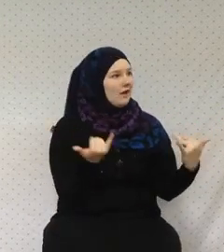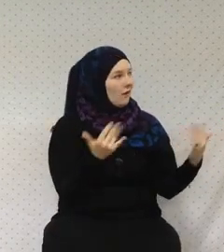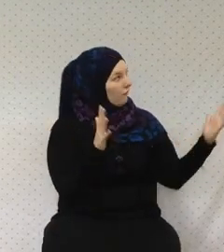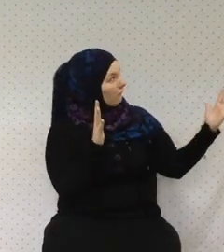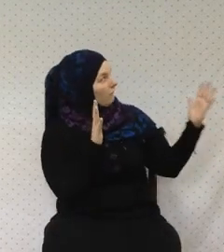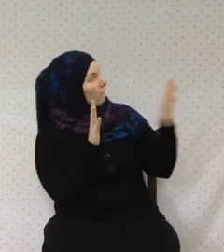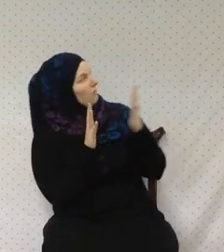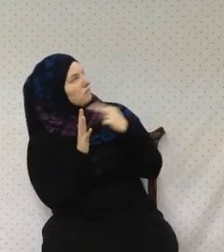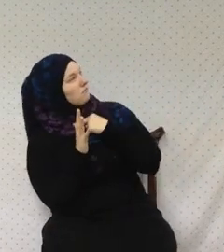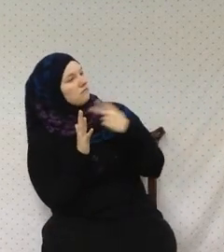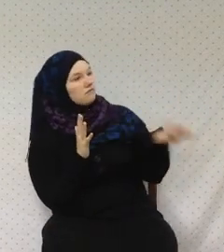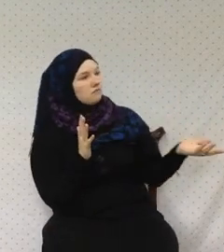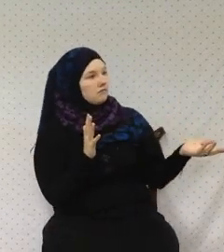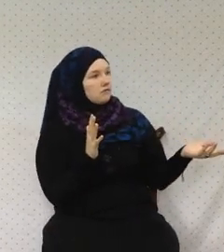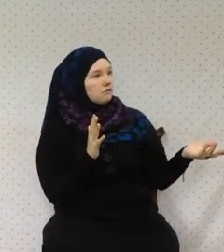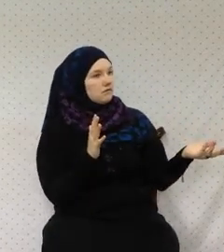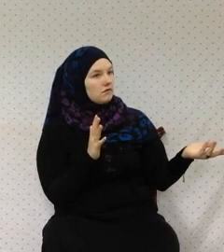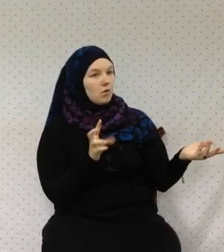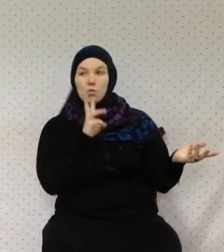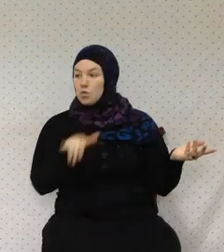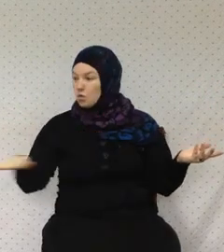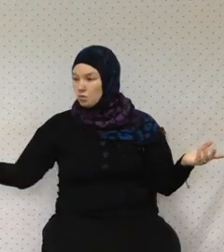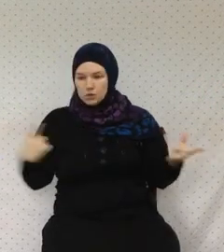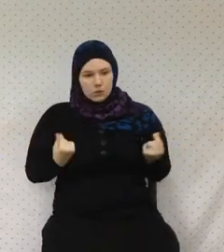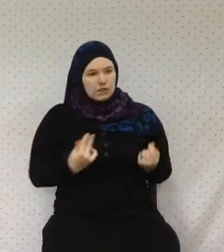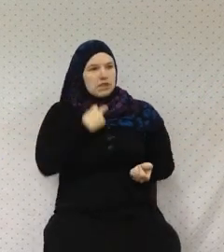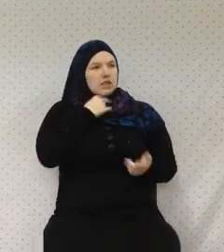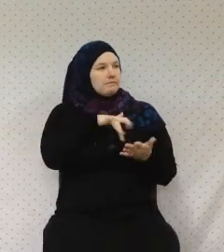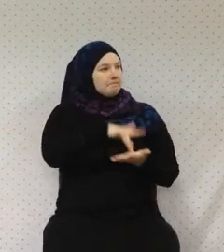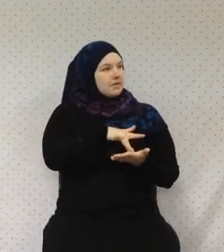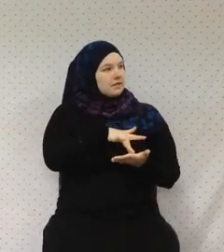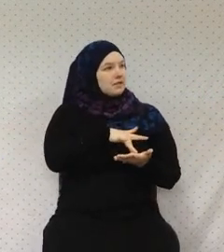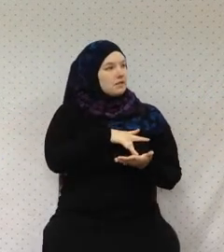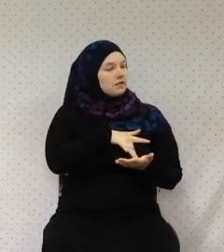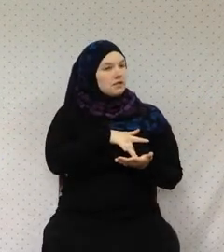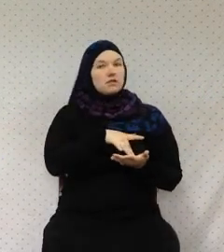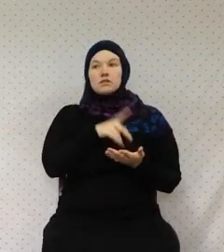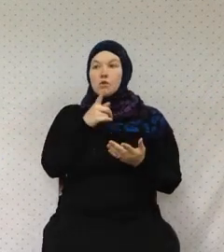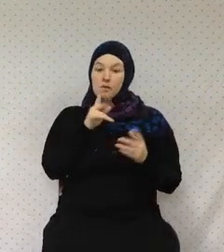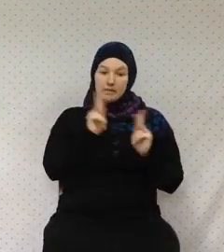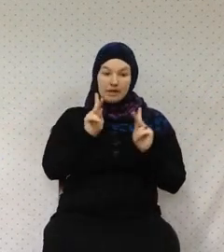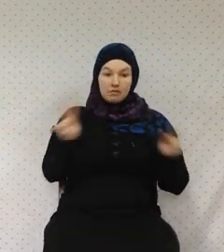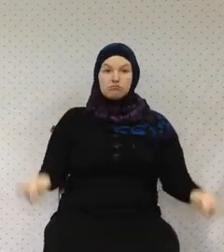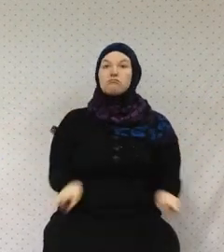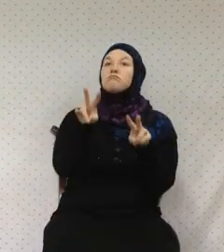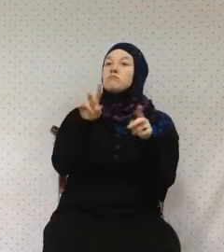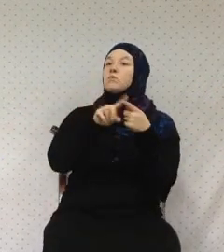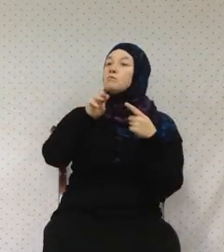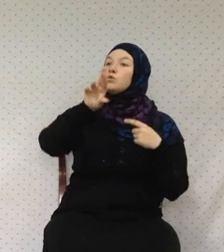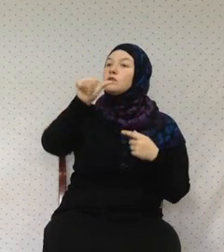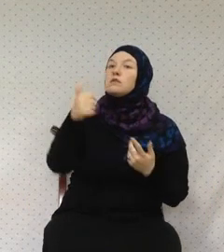go? Pharaoh is behind, the sea is here, what's going to happen? So they look at Musa as they always